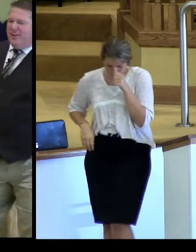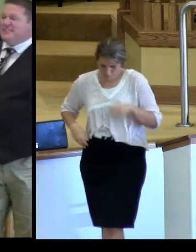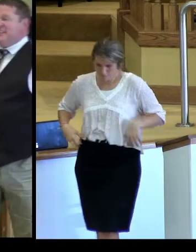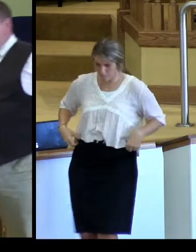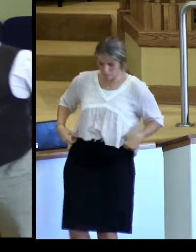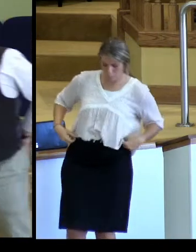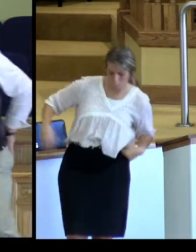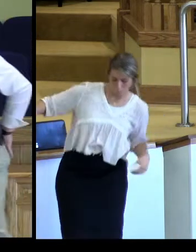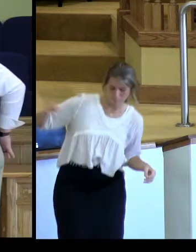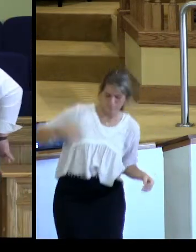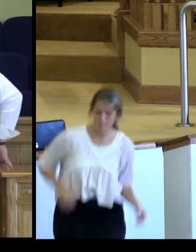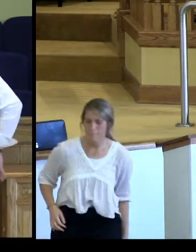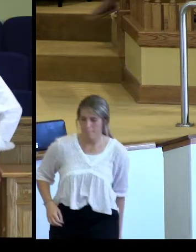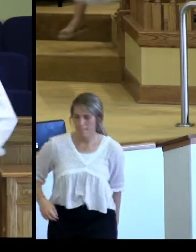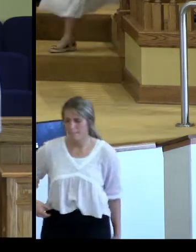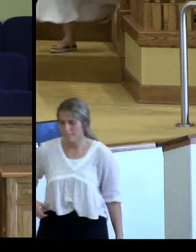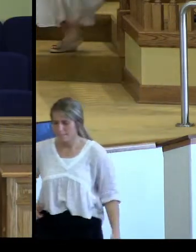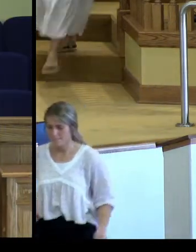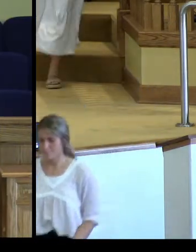Good song.